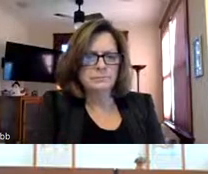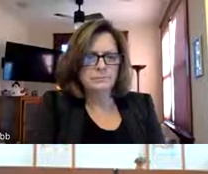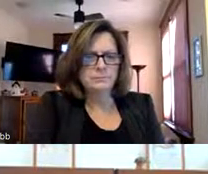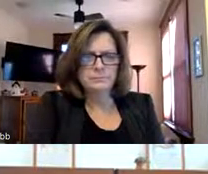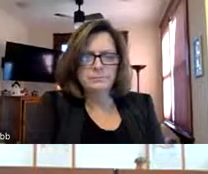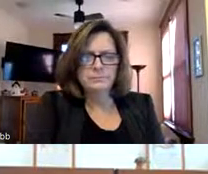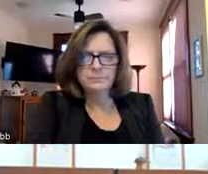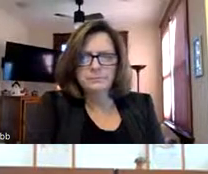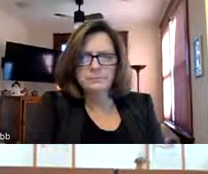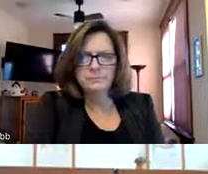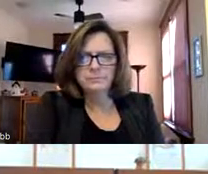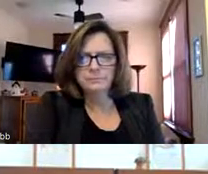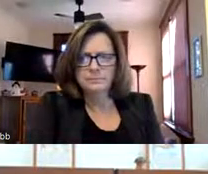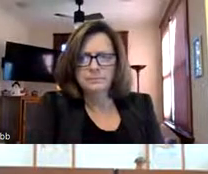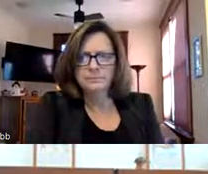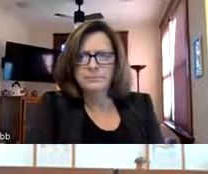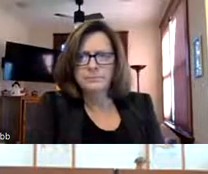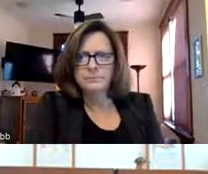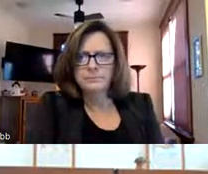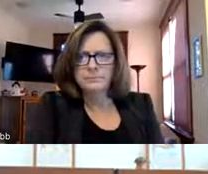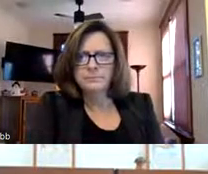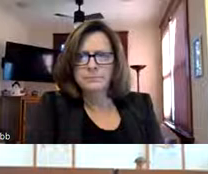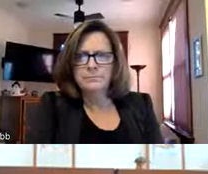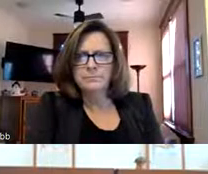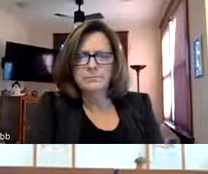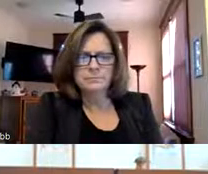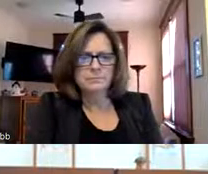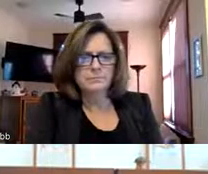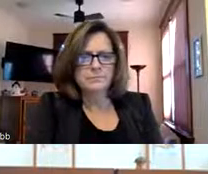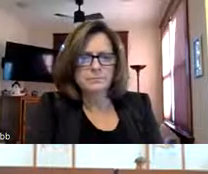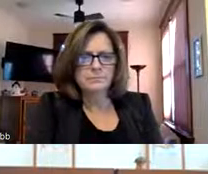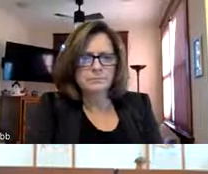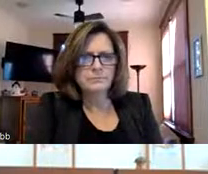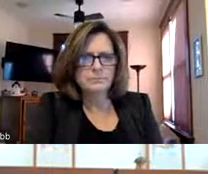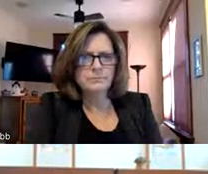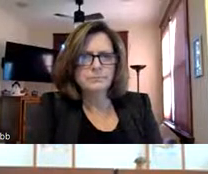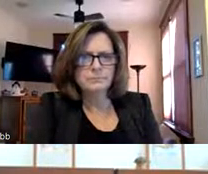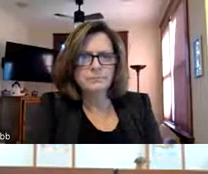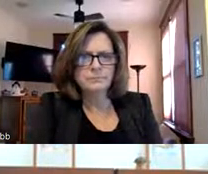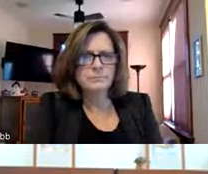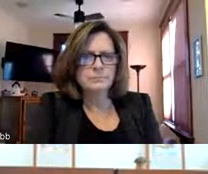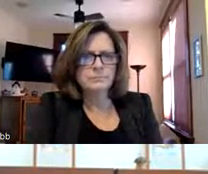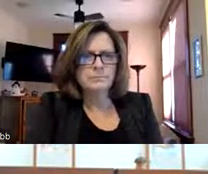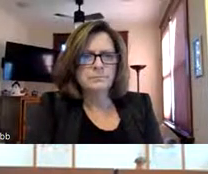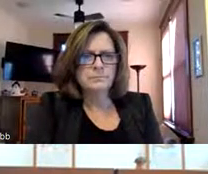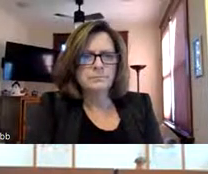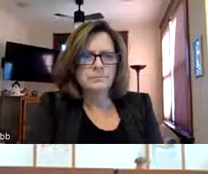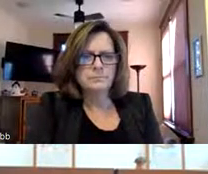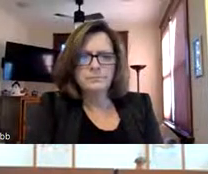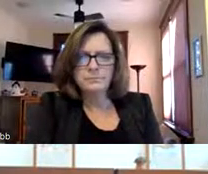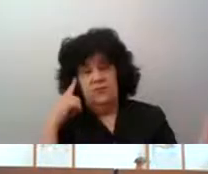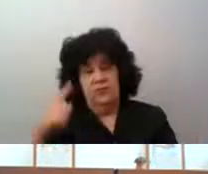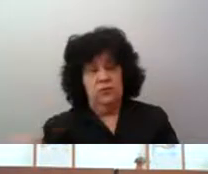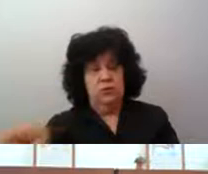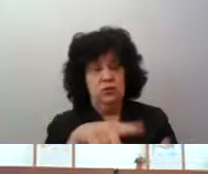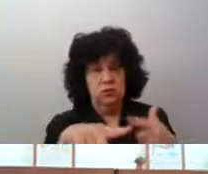methodologies. So that was more of the full landscape, and for you guys to kind of consider which of